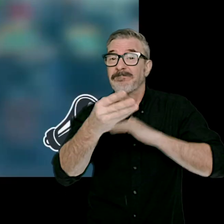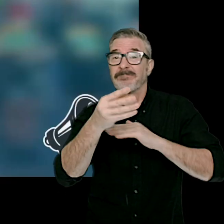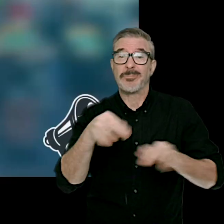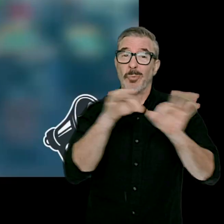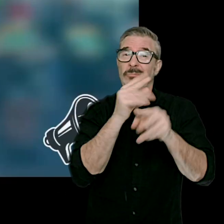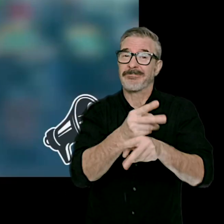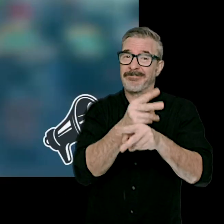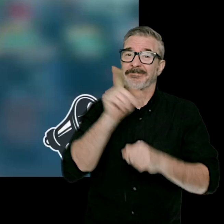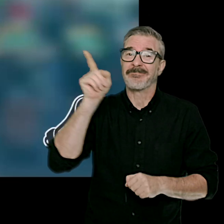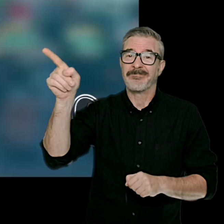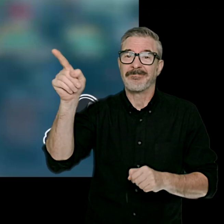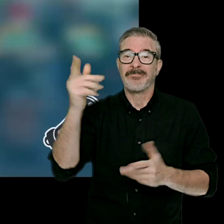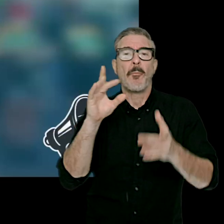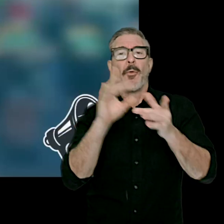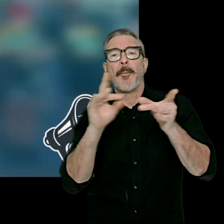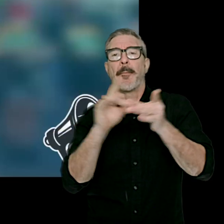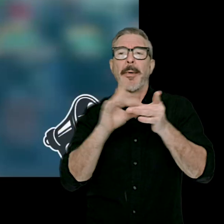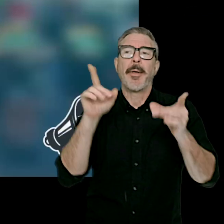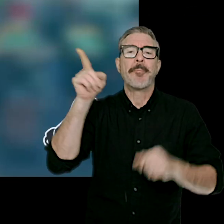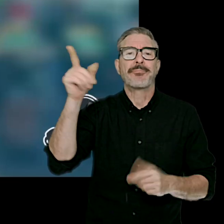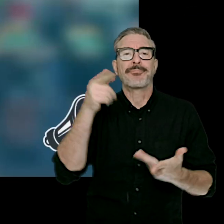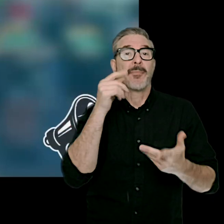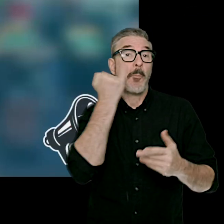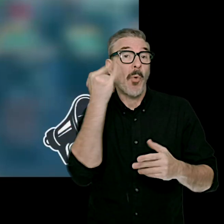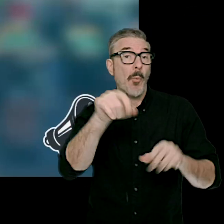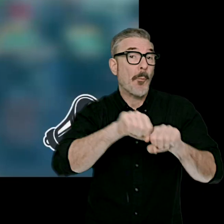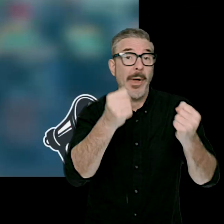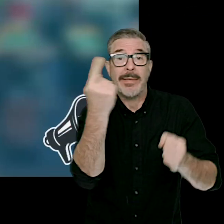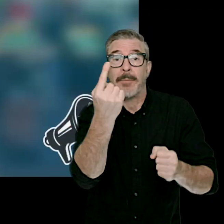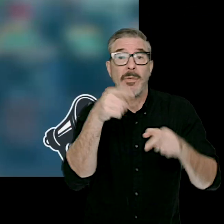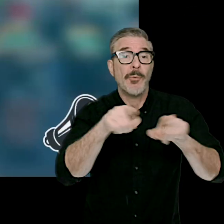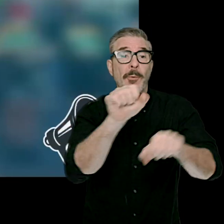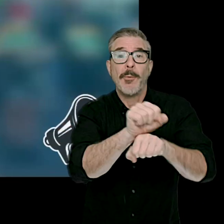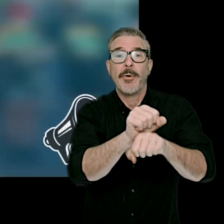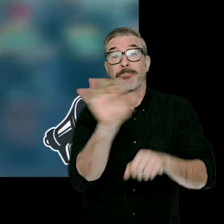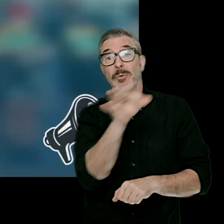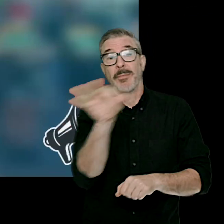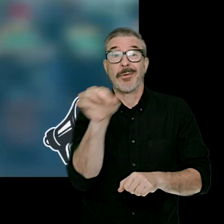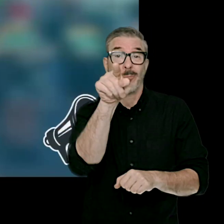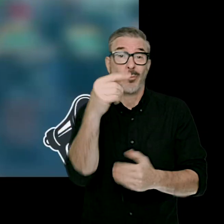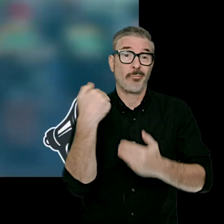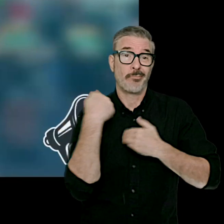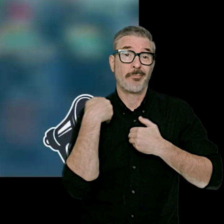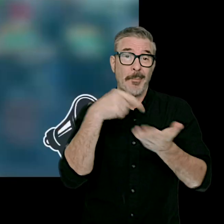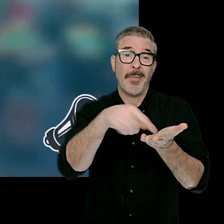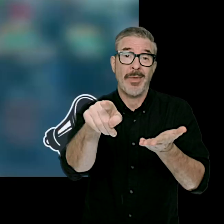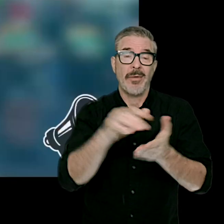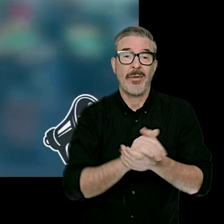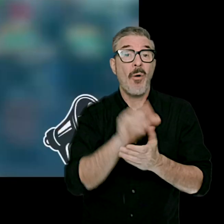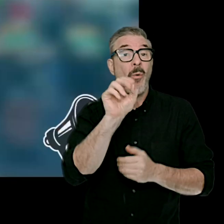Have you had to pay for any of the employer's cost? Did you pay for recruitment fees or hiring